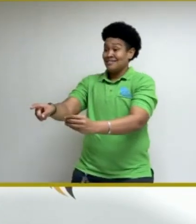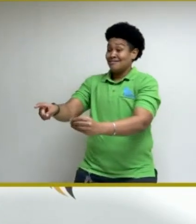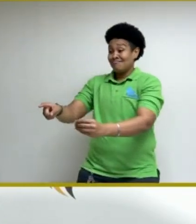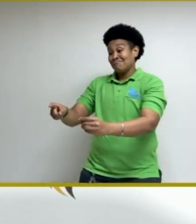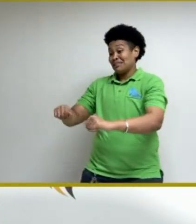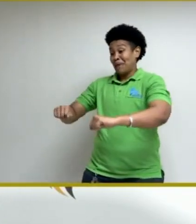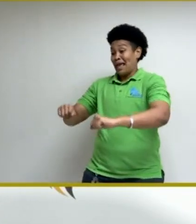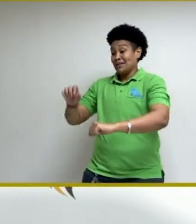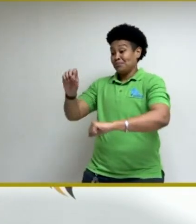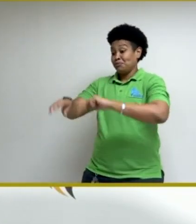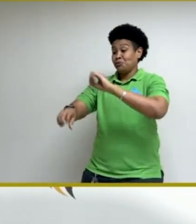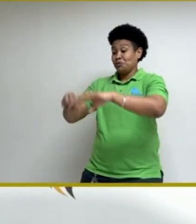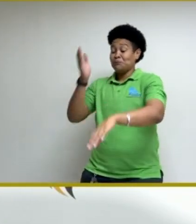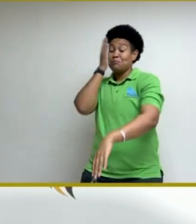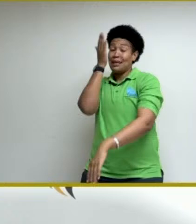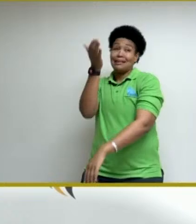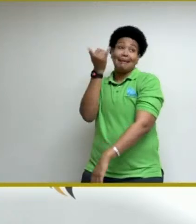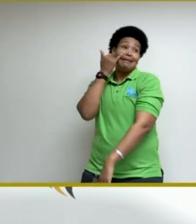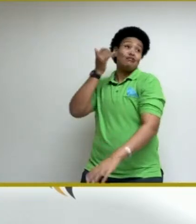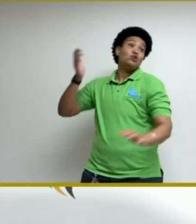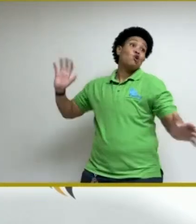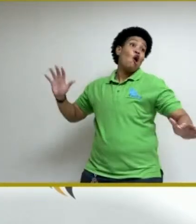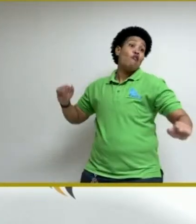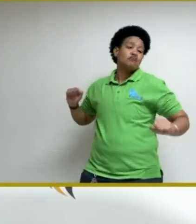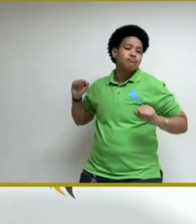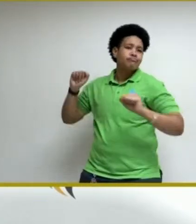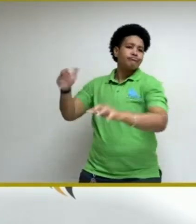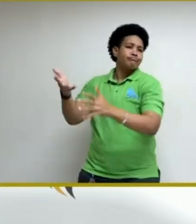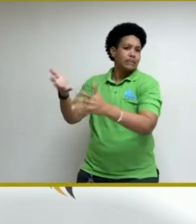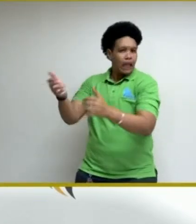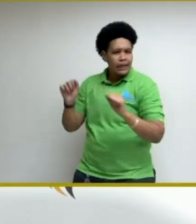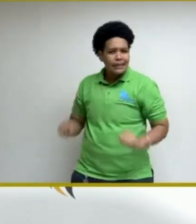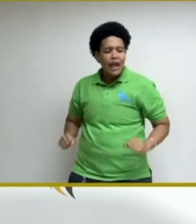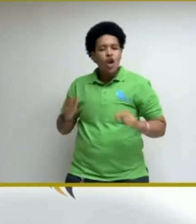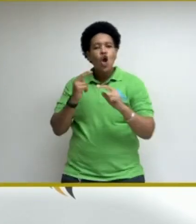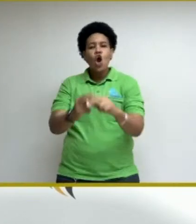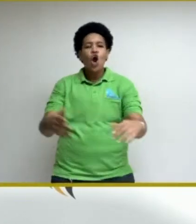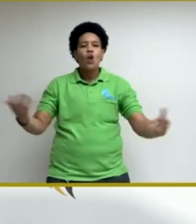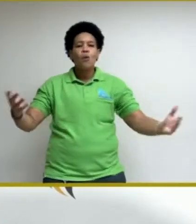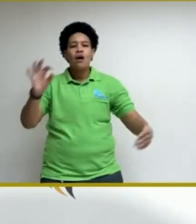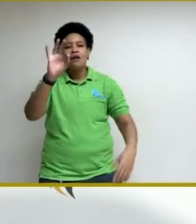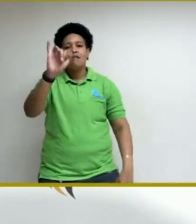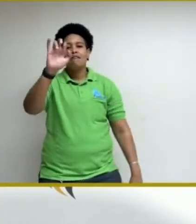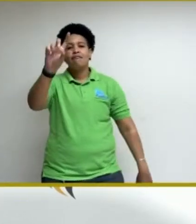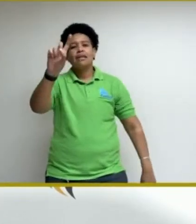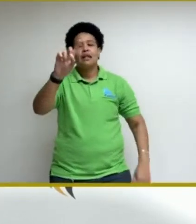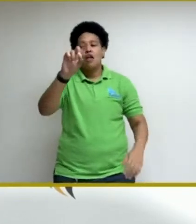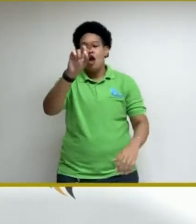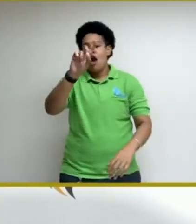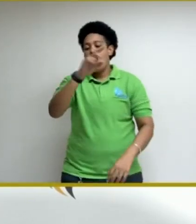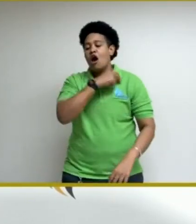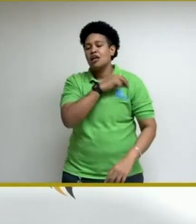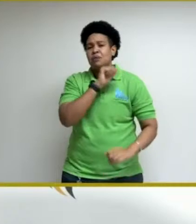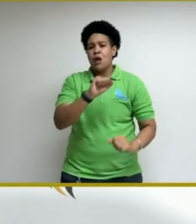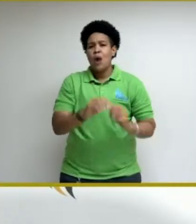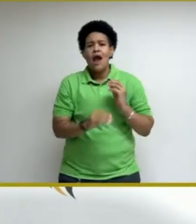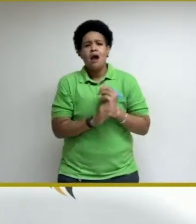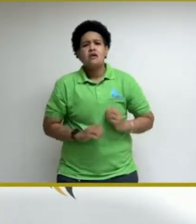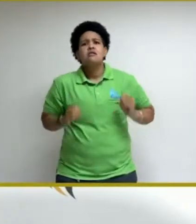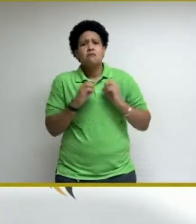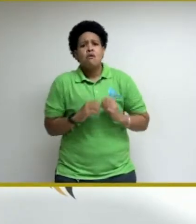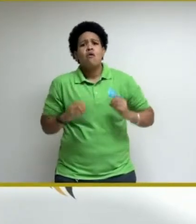may be, as we have been doing. And I could go on and on. The decisions are